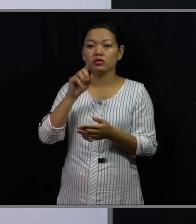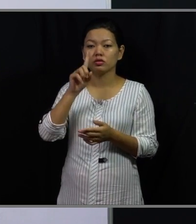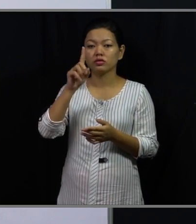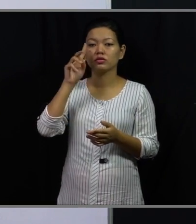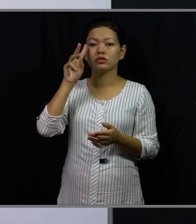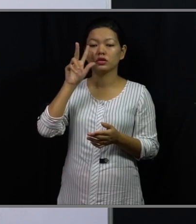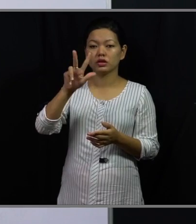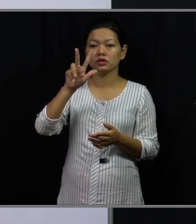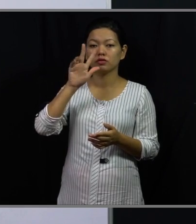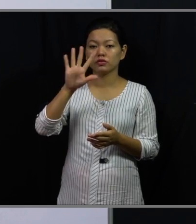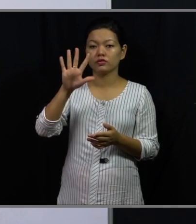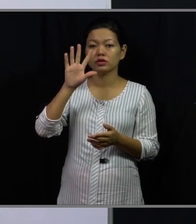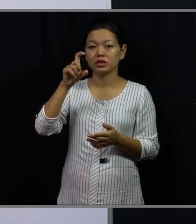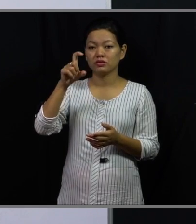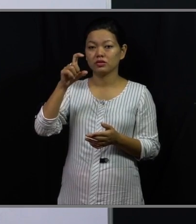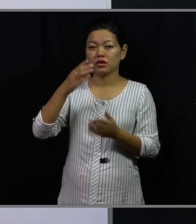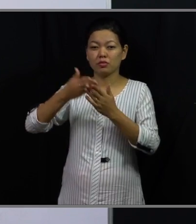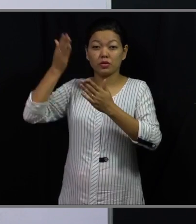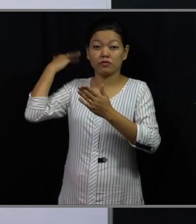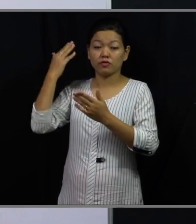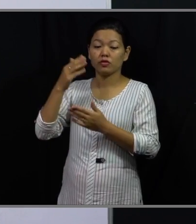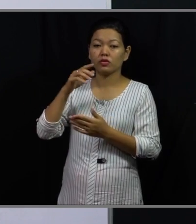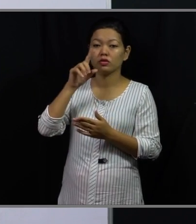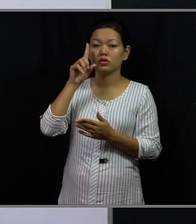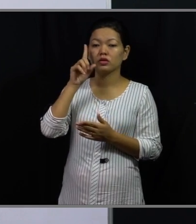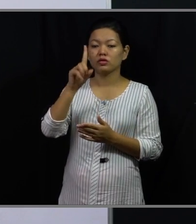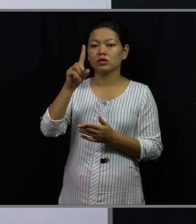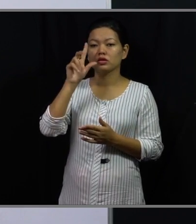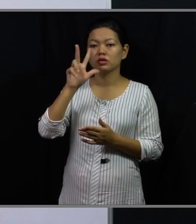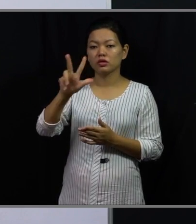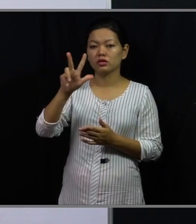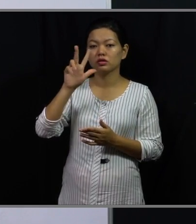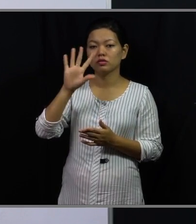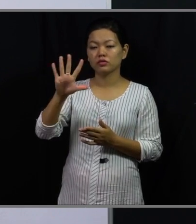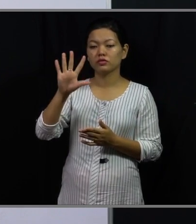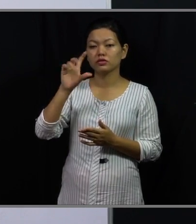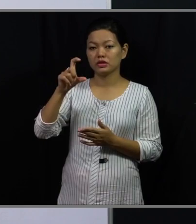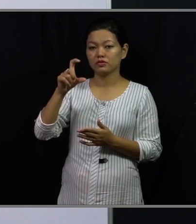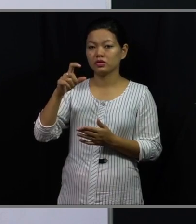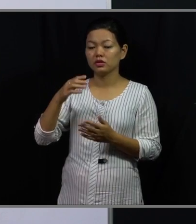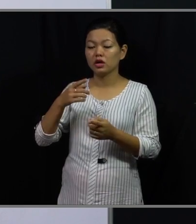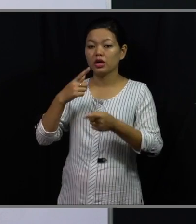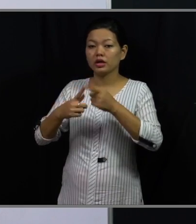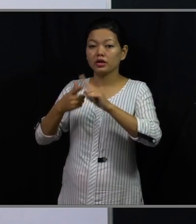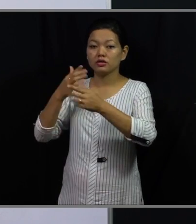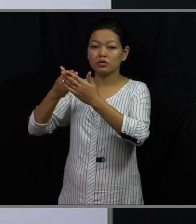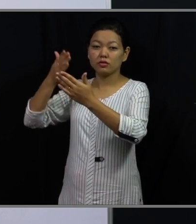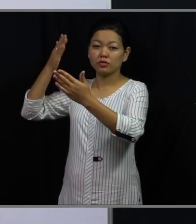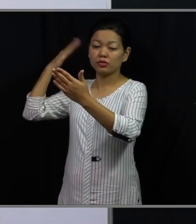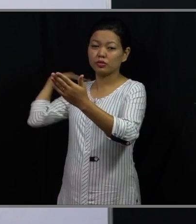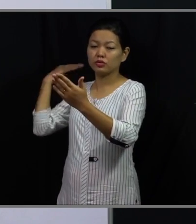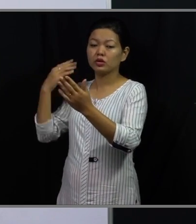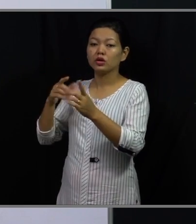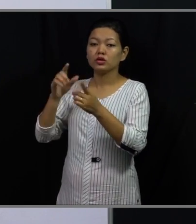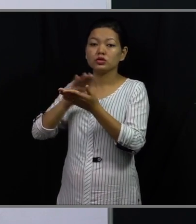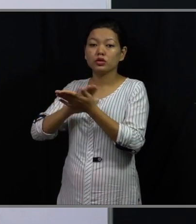causes and what was the outcome, okay, the results and everything. So it studies about the particular event, okay. But as for sociology, it